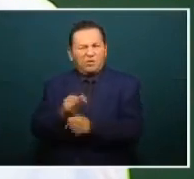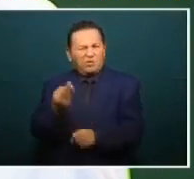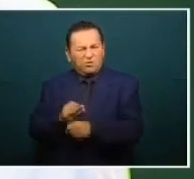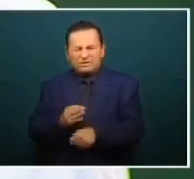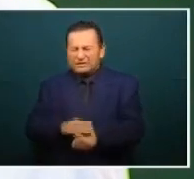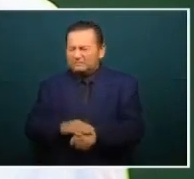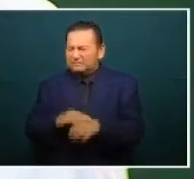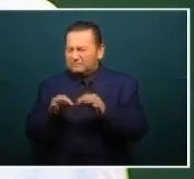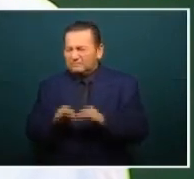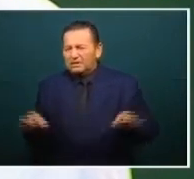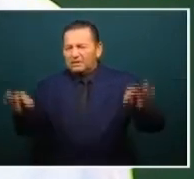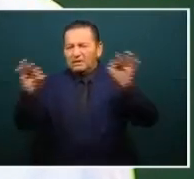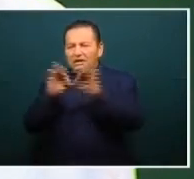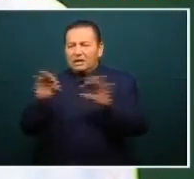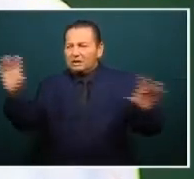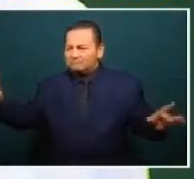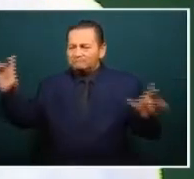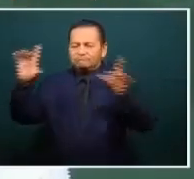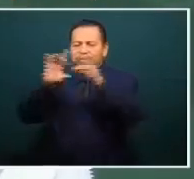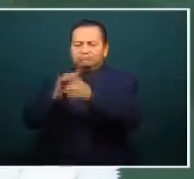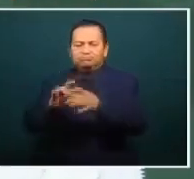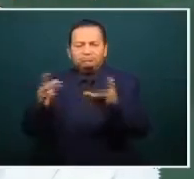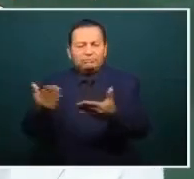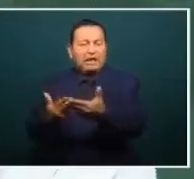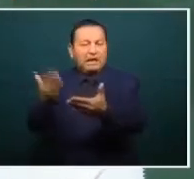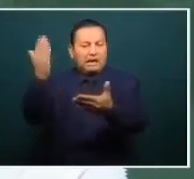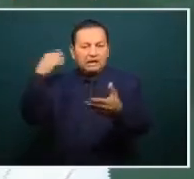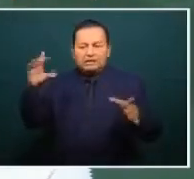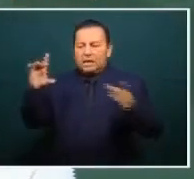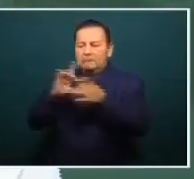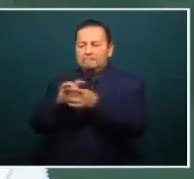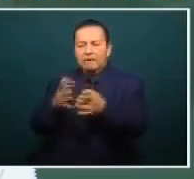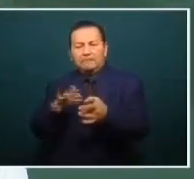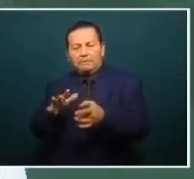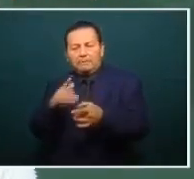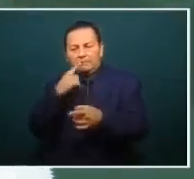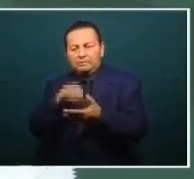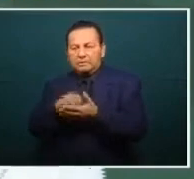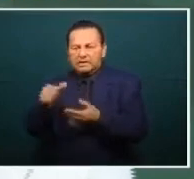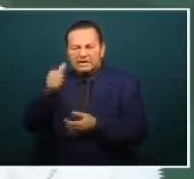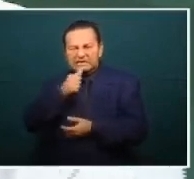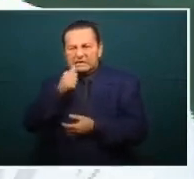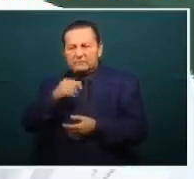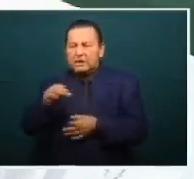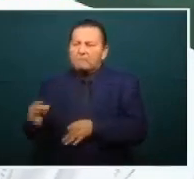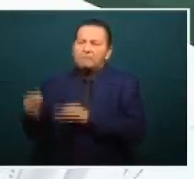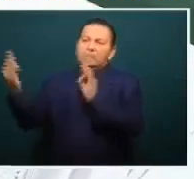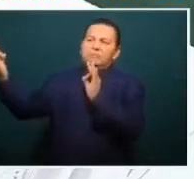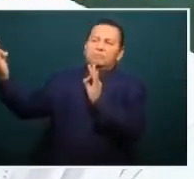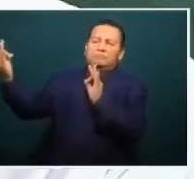We are related more than ever in this.